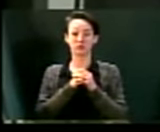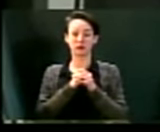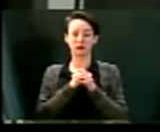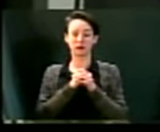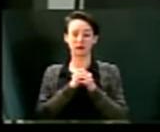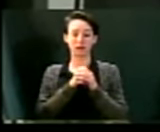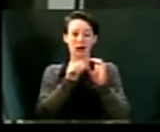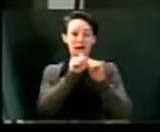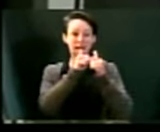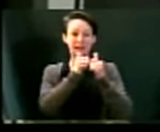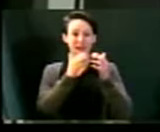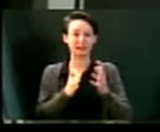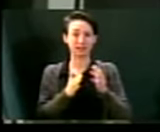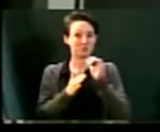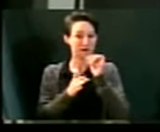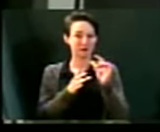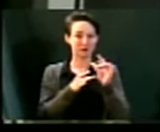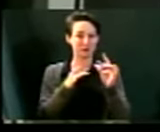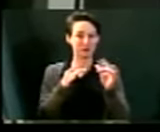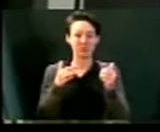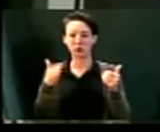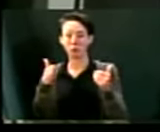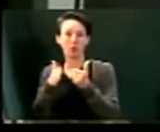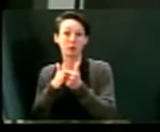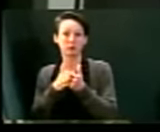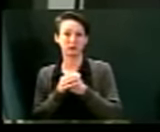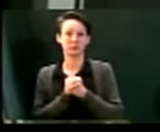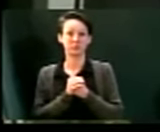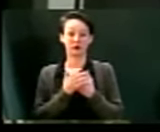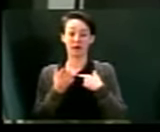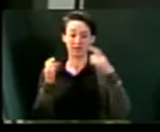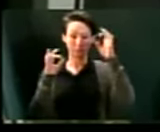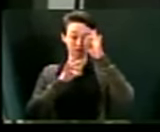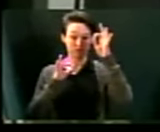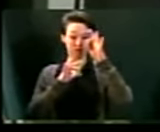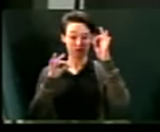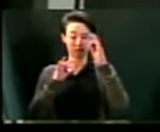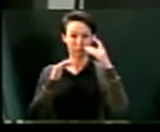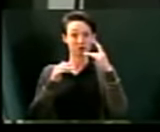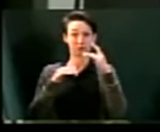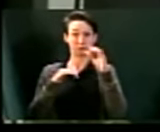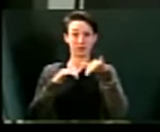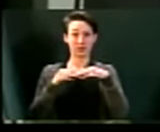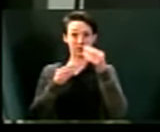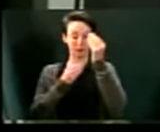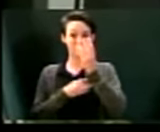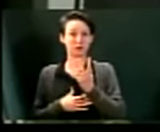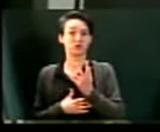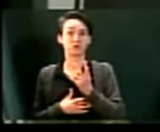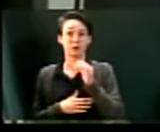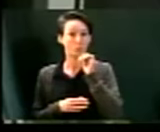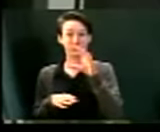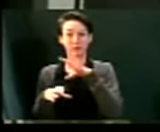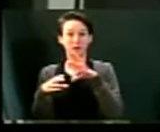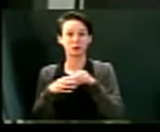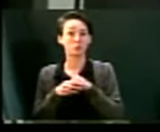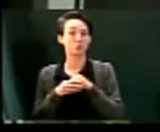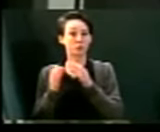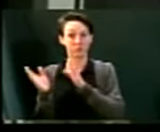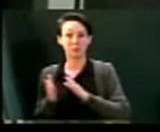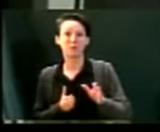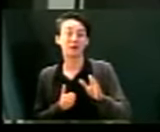nowhere here at all. And so I have no way to know that information because it wasn't included in the plan. It